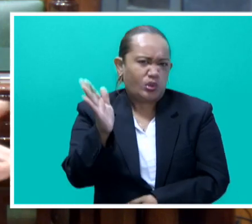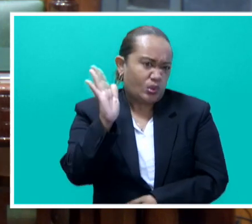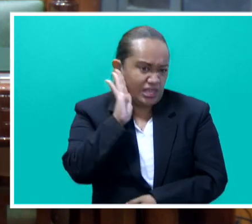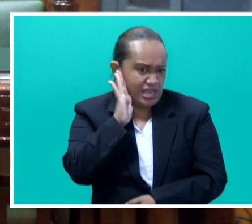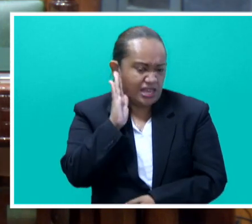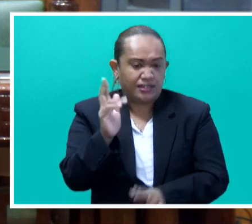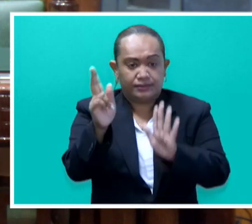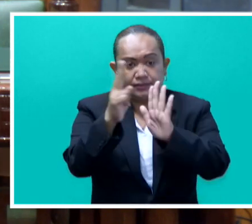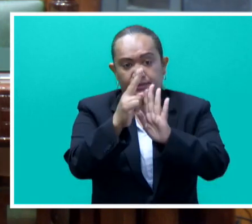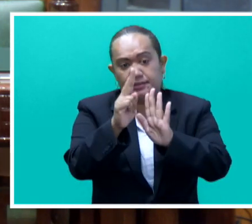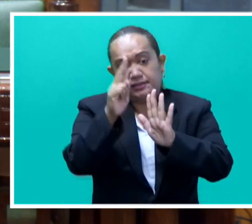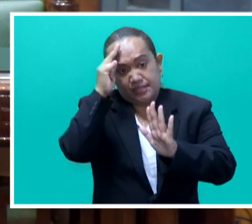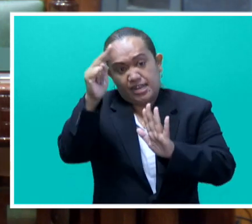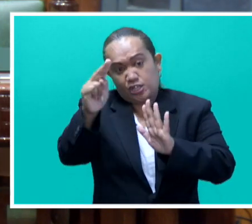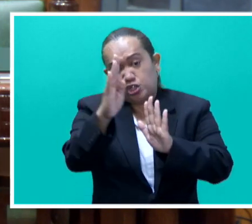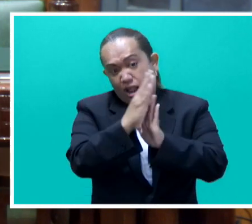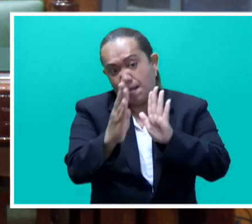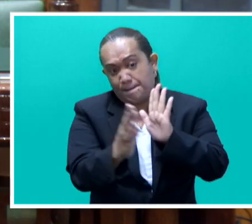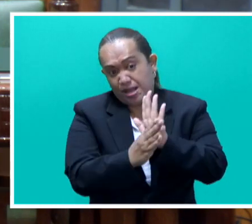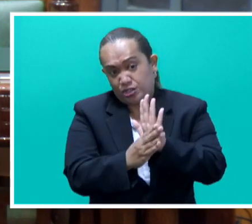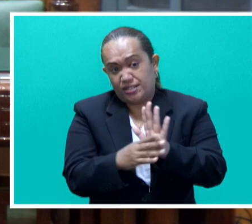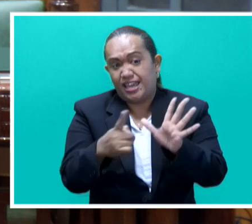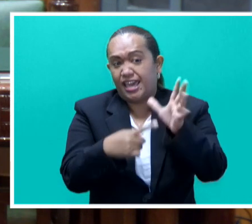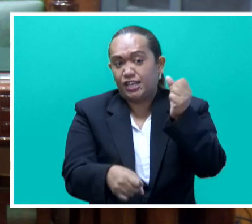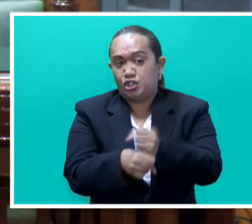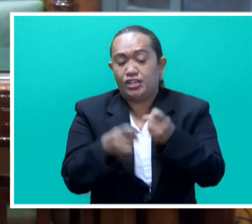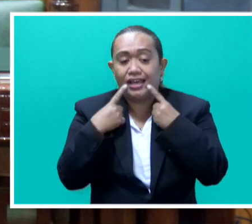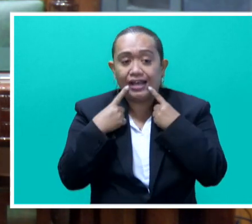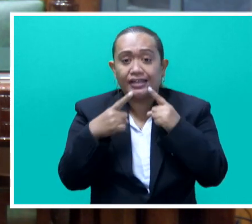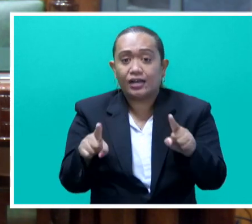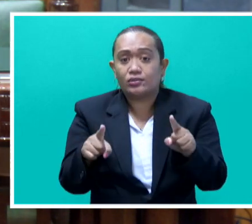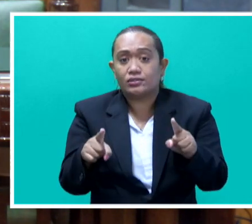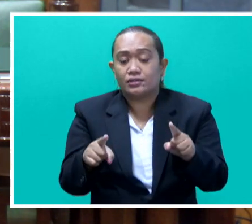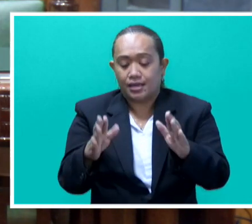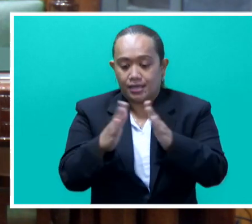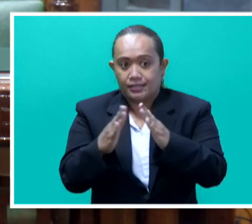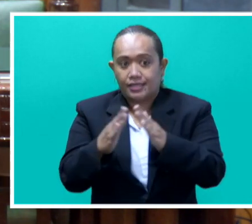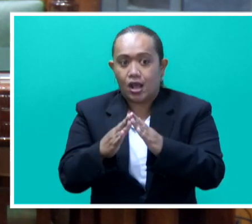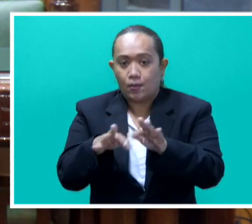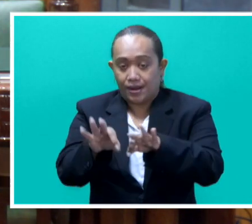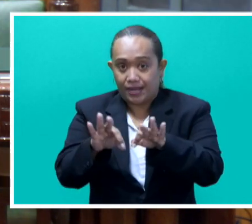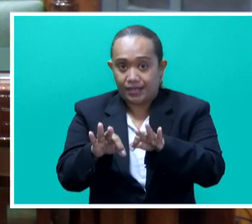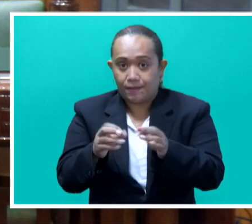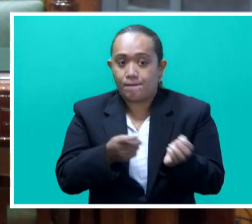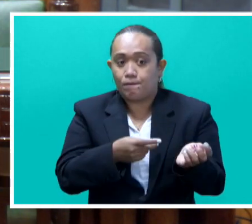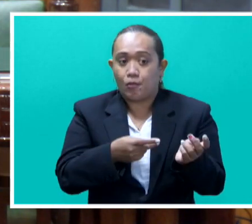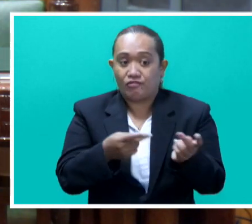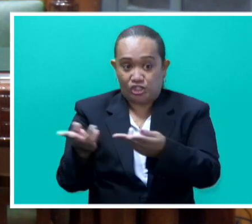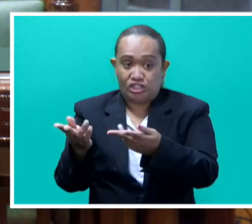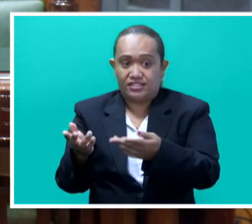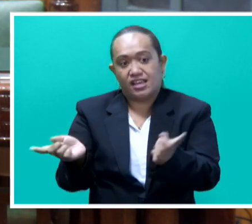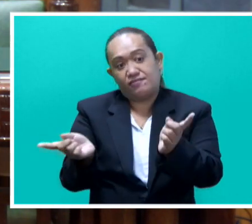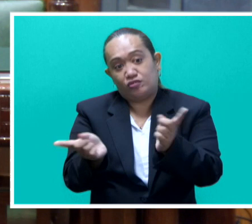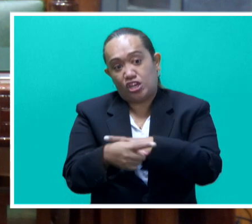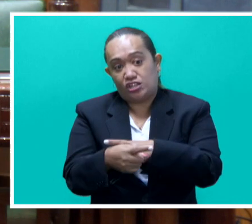budget, Attorney General had made the announcement that the town planning provisions have been changed. And